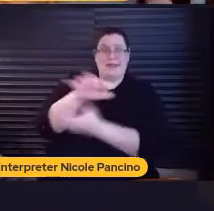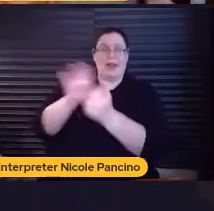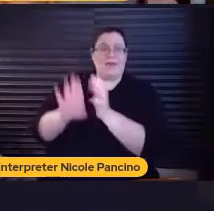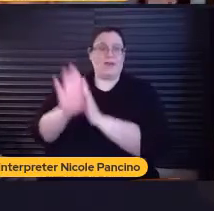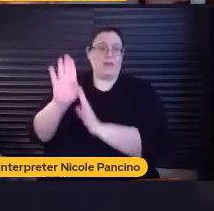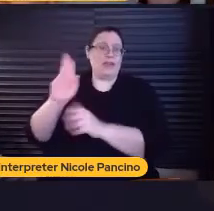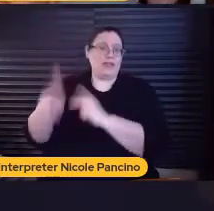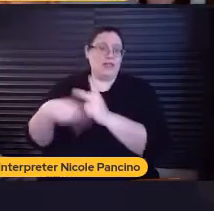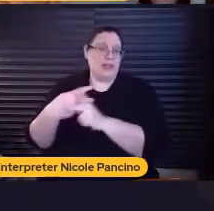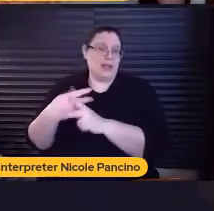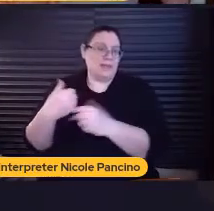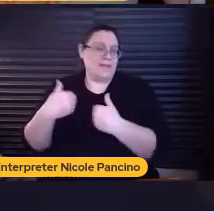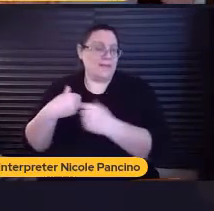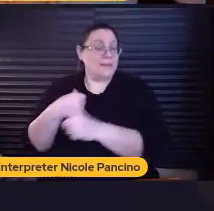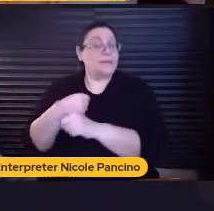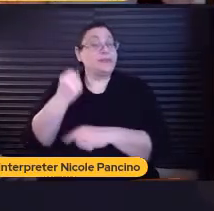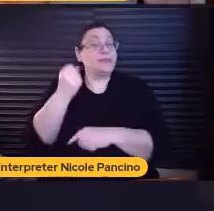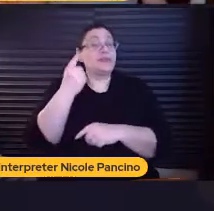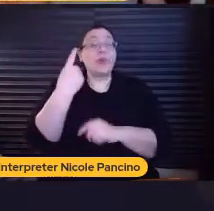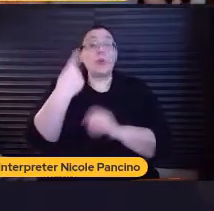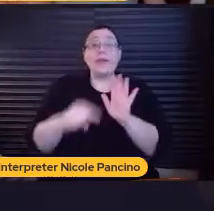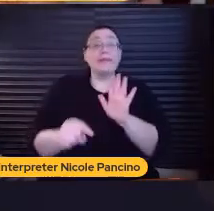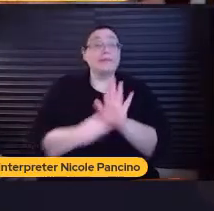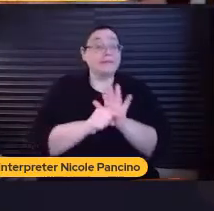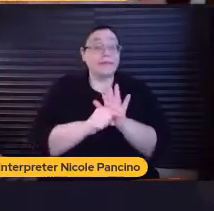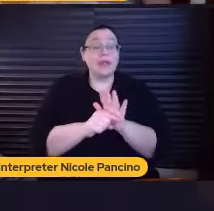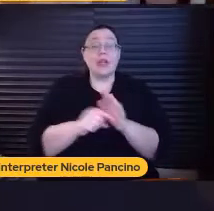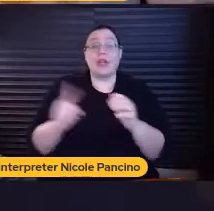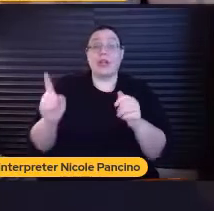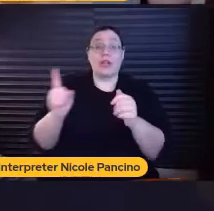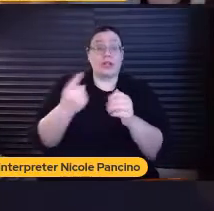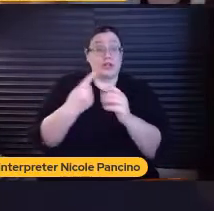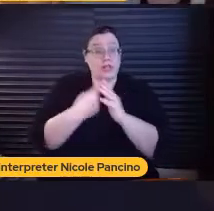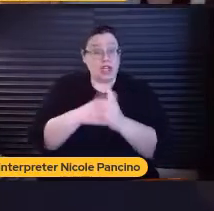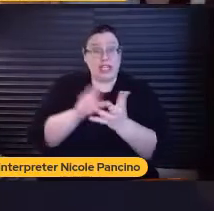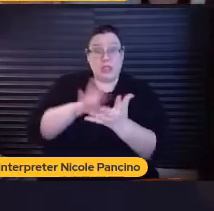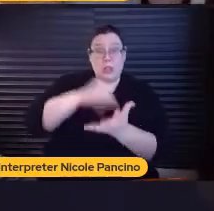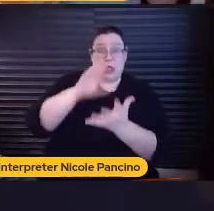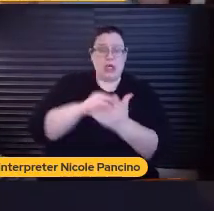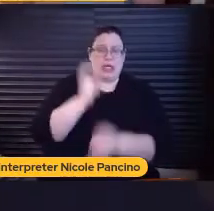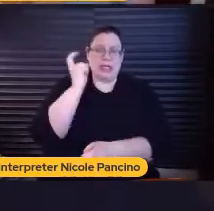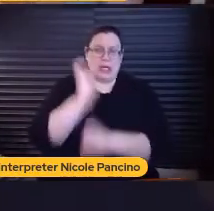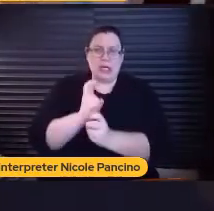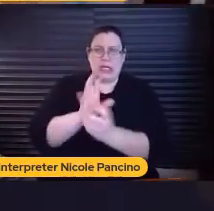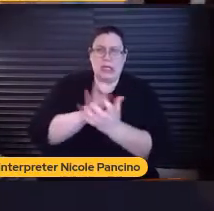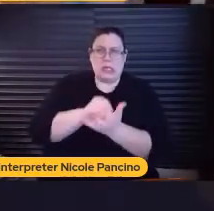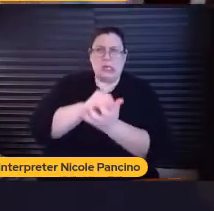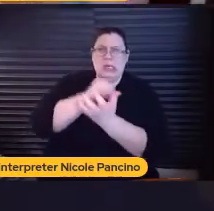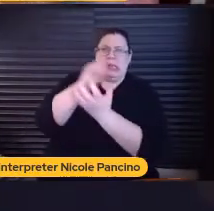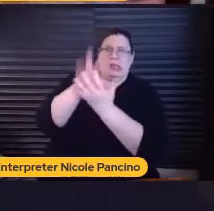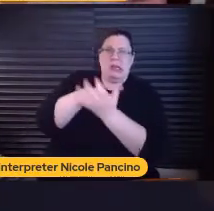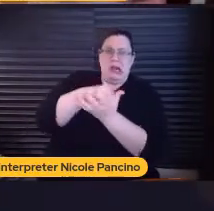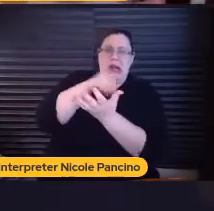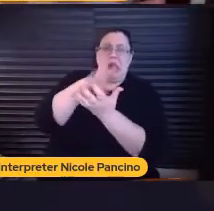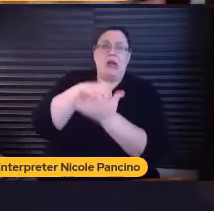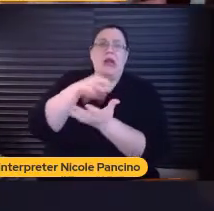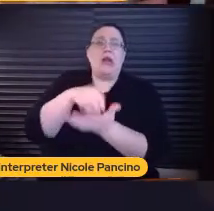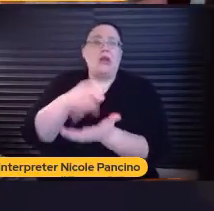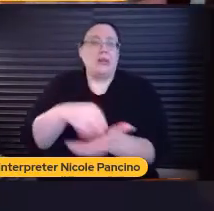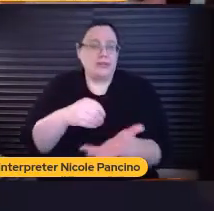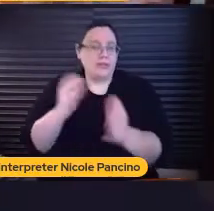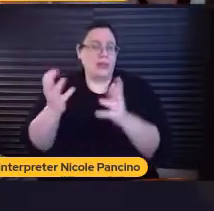one downside, and that is that the initial learning curve is still a bit steep, especially compared to that AWS custom resource that we just